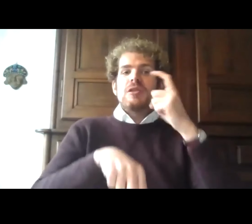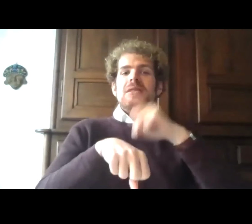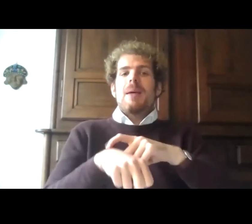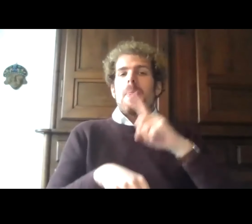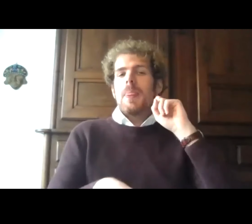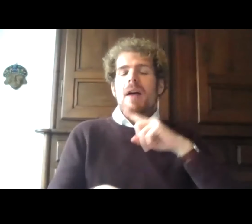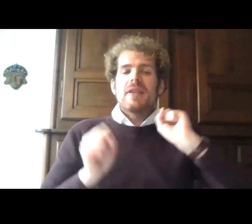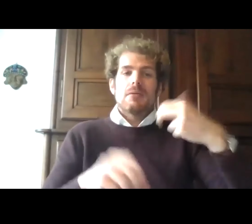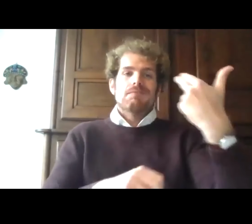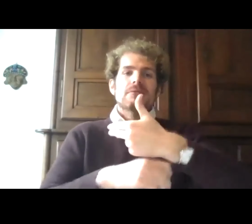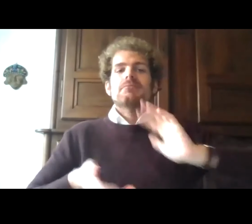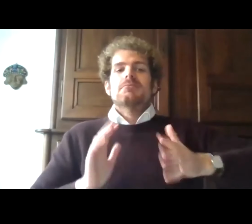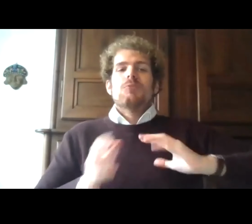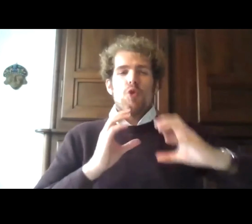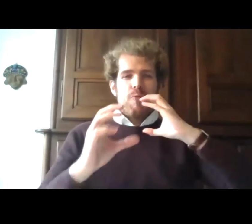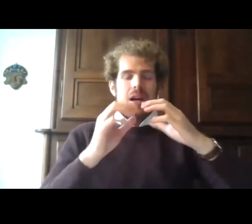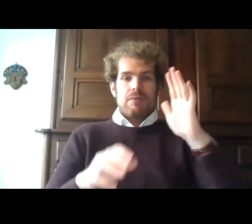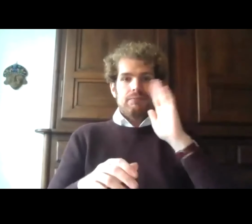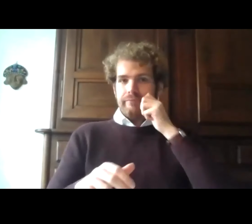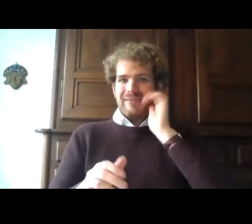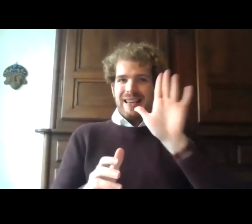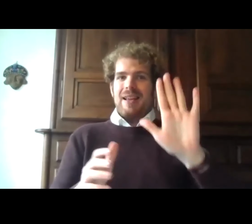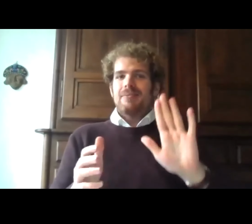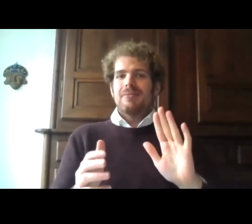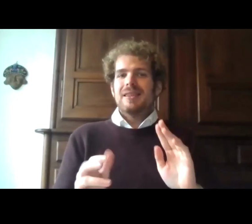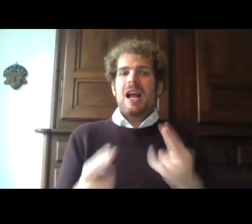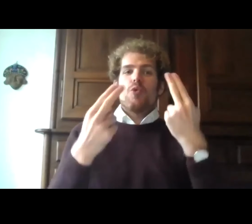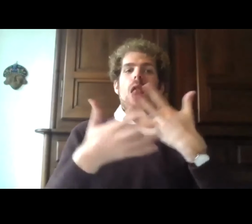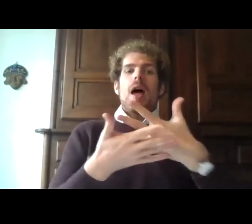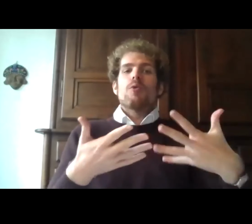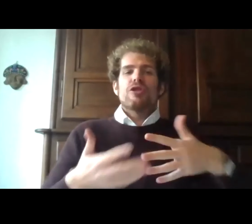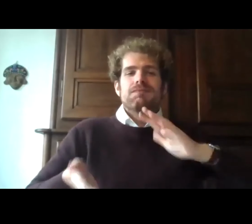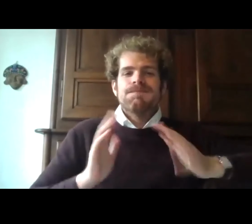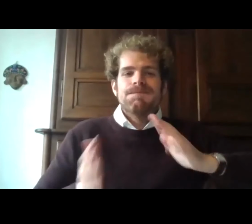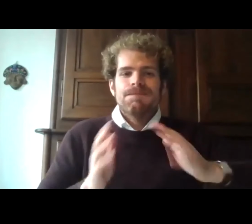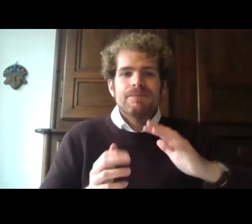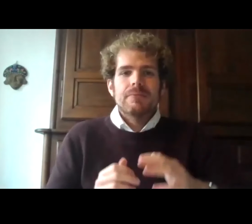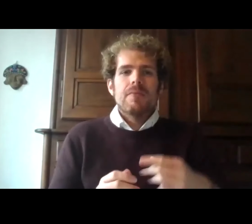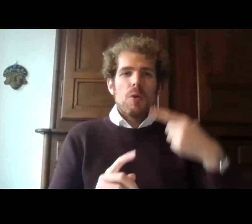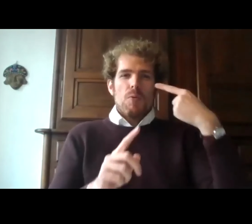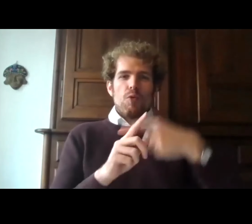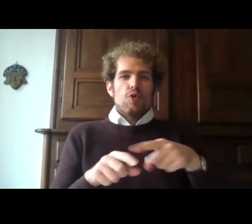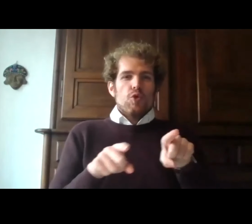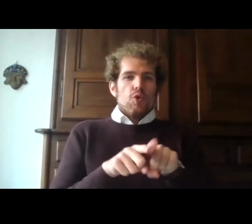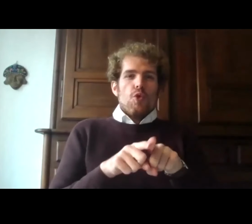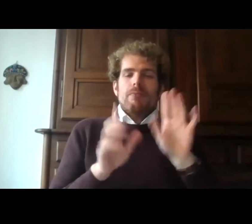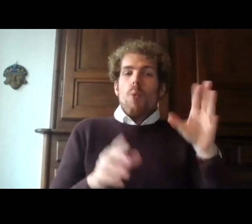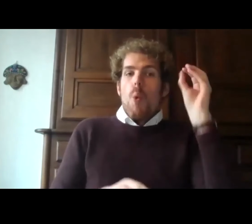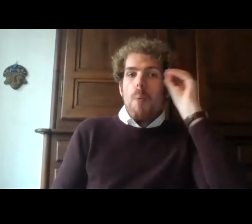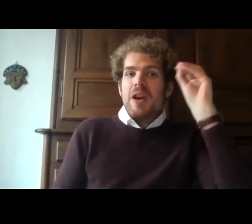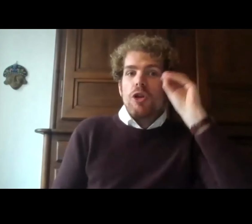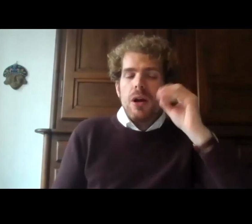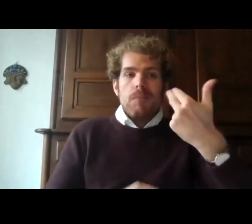these visual platforms. So finally, deaf people are able to communicate in their natural and native languages instead of depending